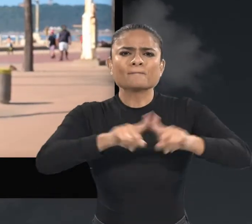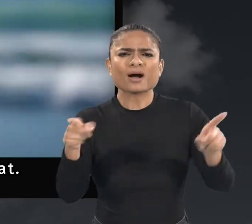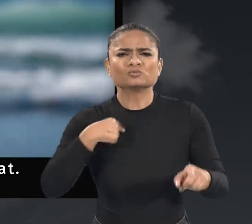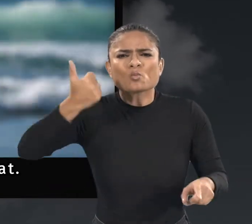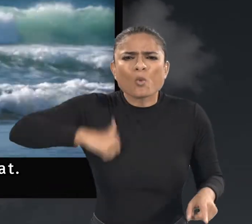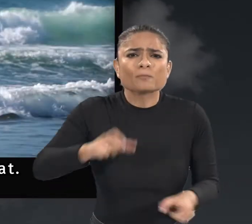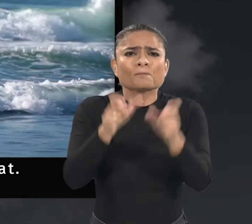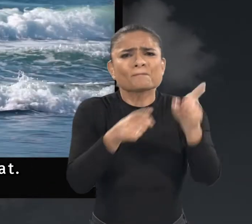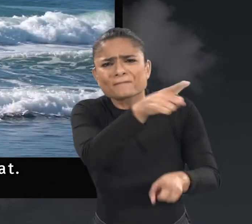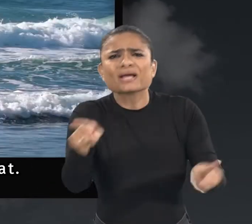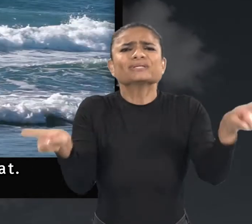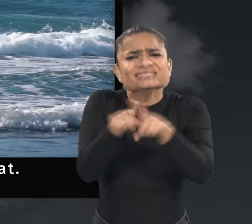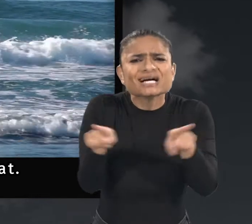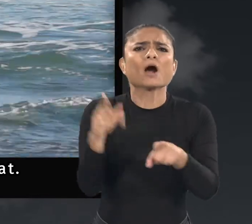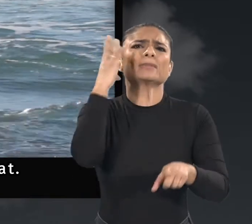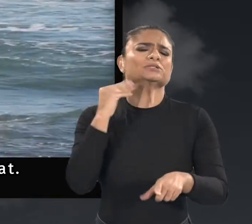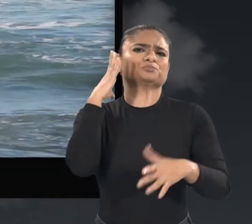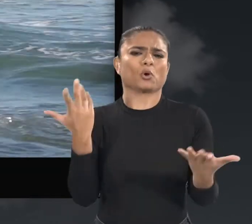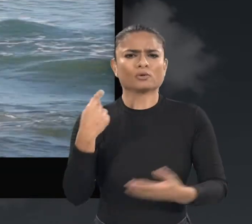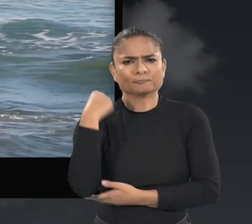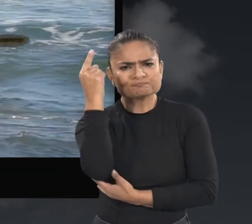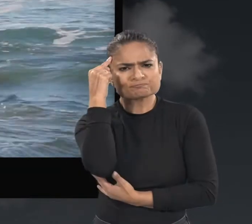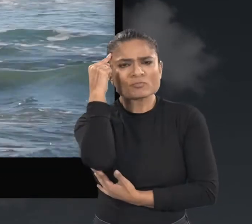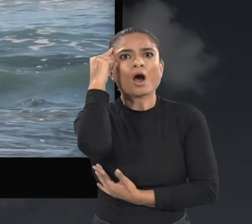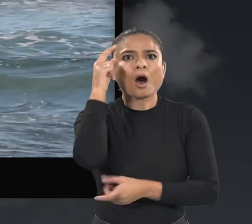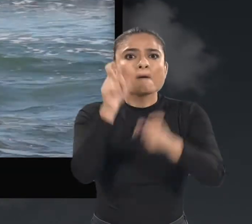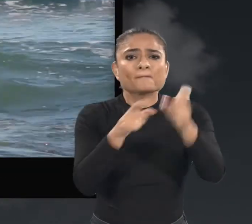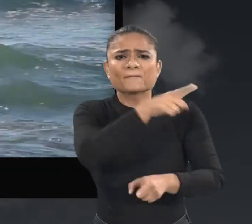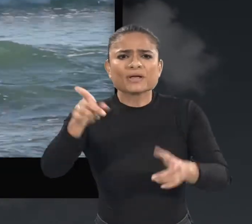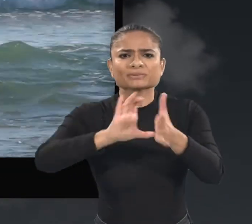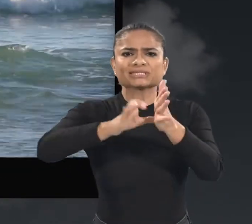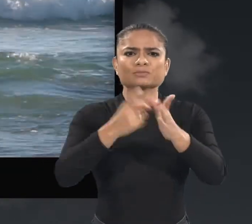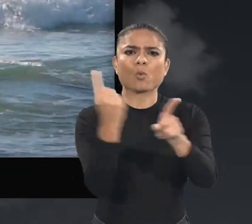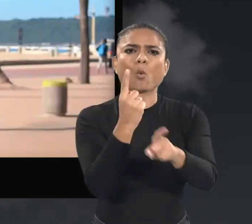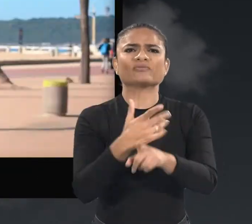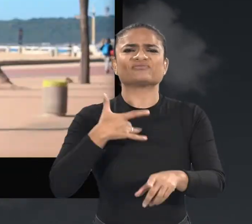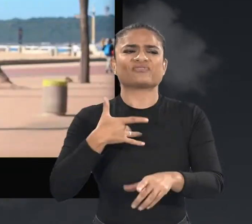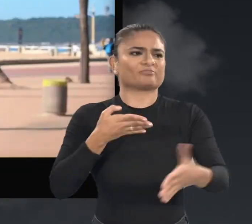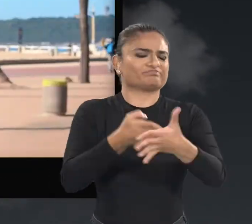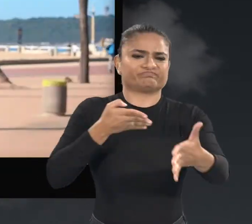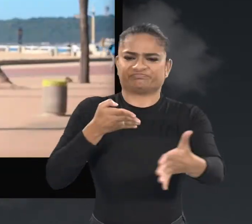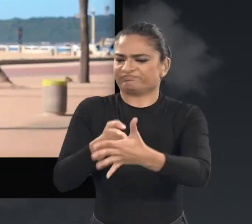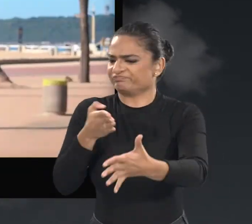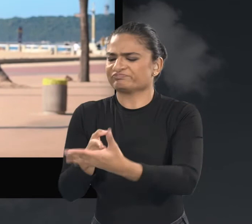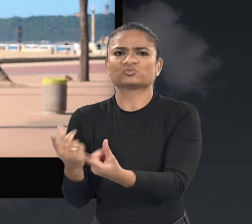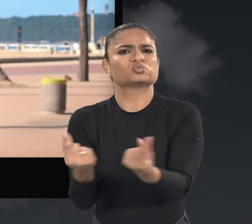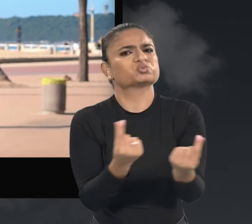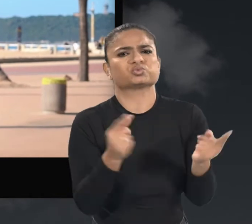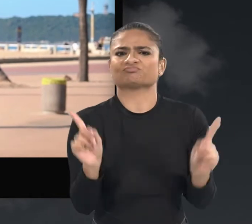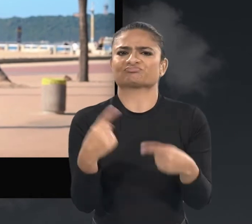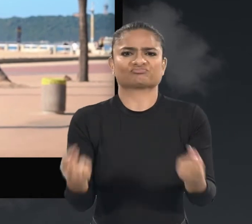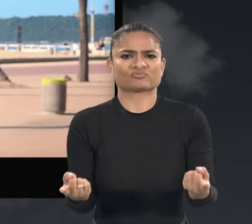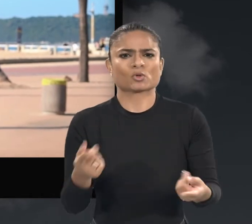you, I just wanted people to experience that. I think for so many people with disabilities, they think that they can't do